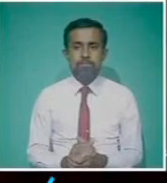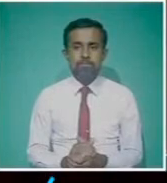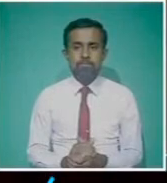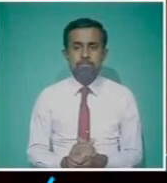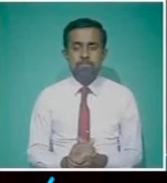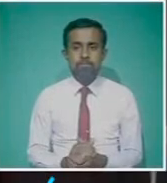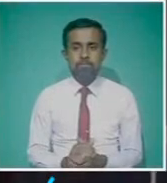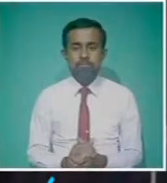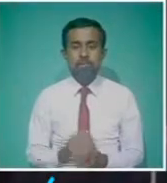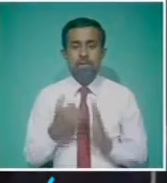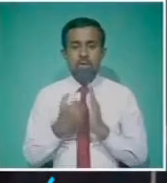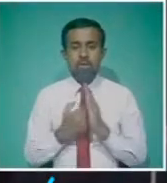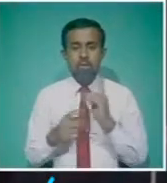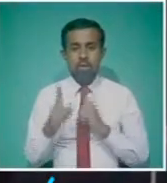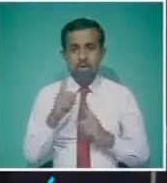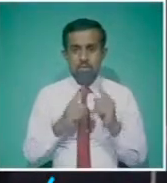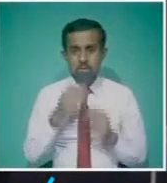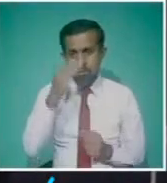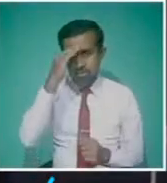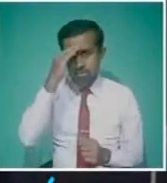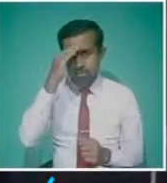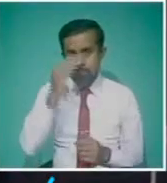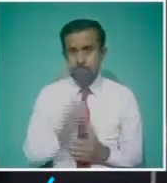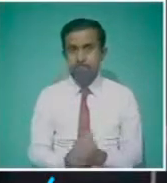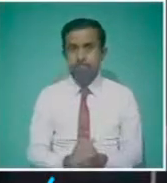Honorable Speaker,